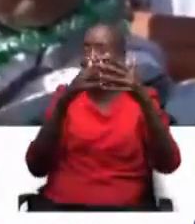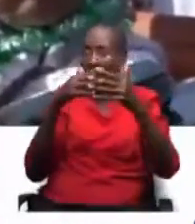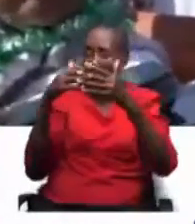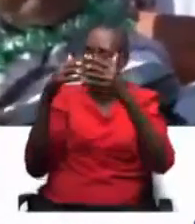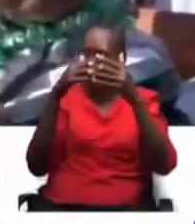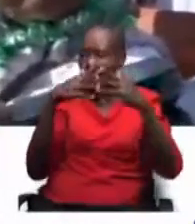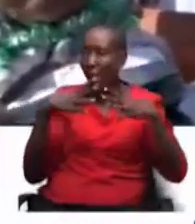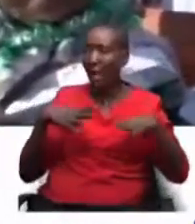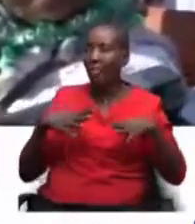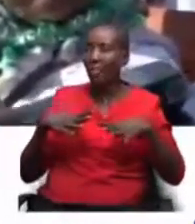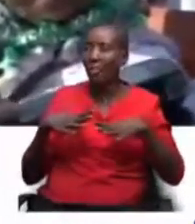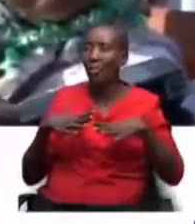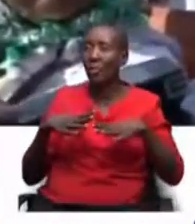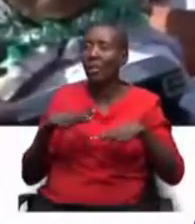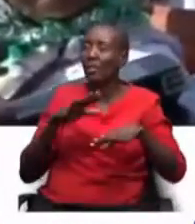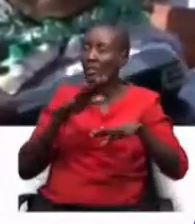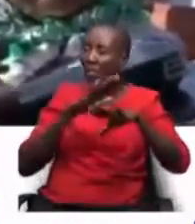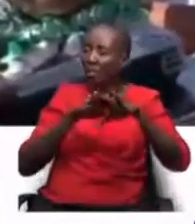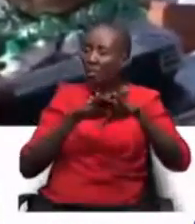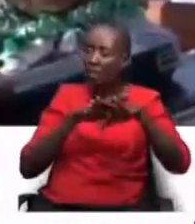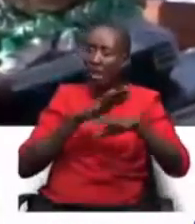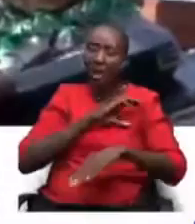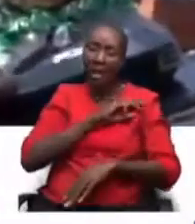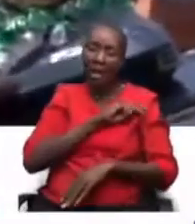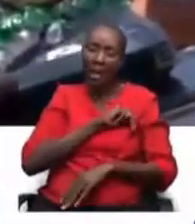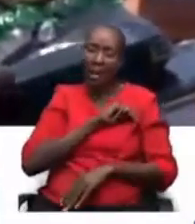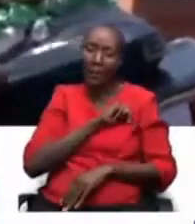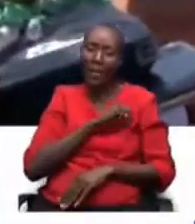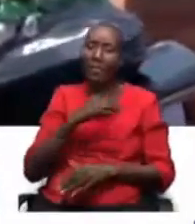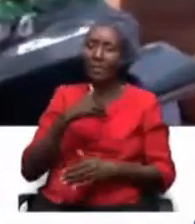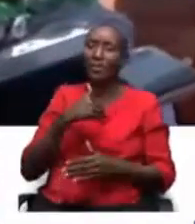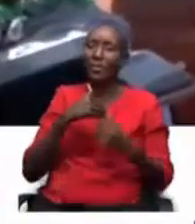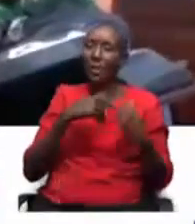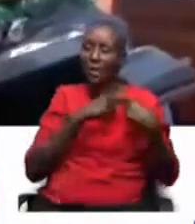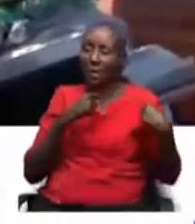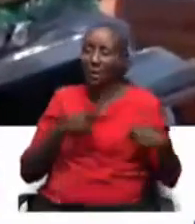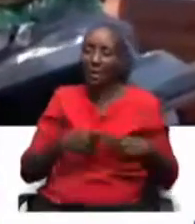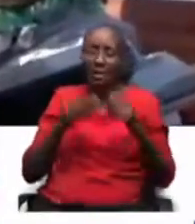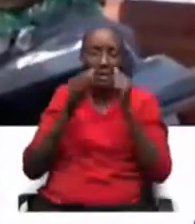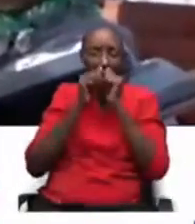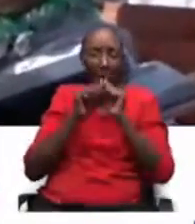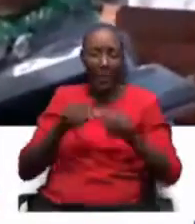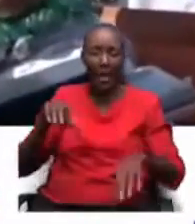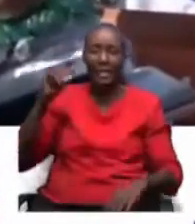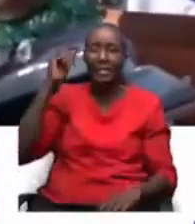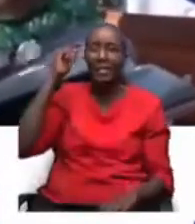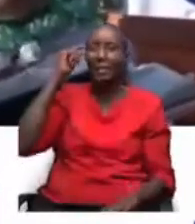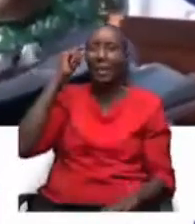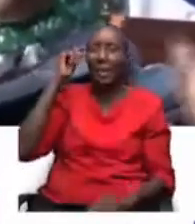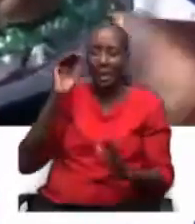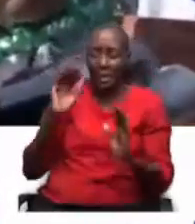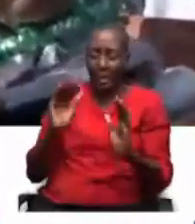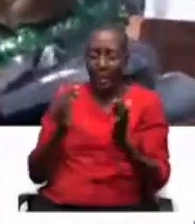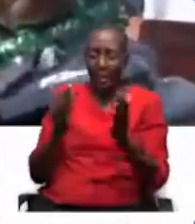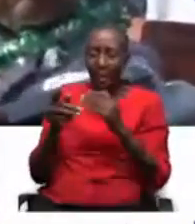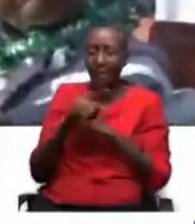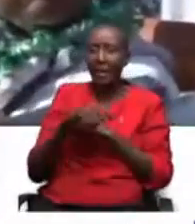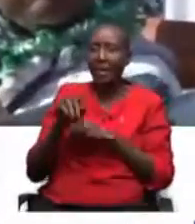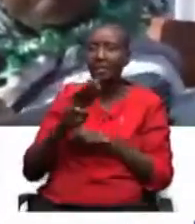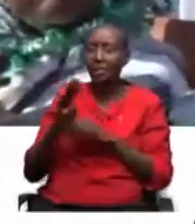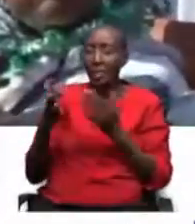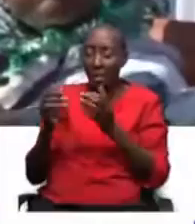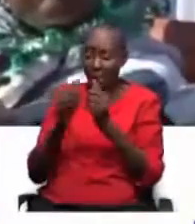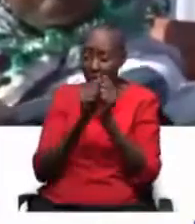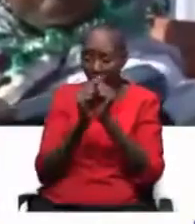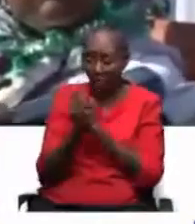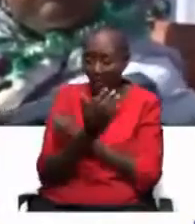So their goodwill and their merciful heart and their blessed minds that actually encourage us to be here with you guys